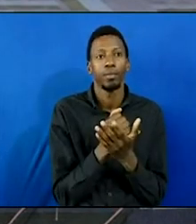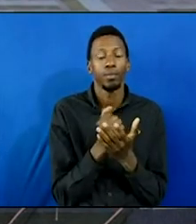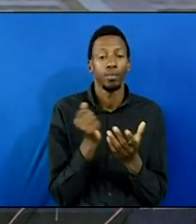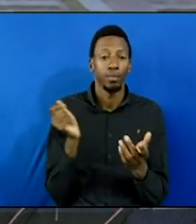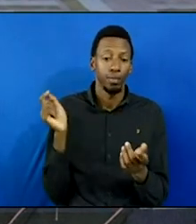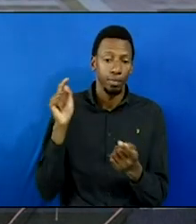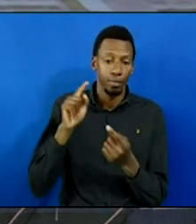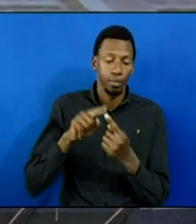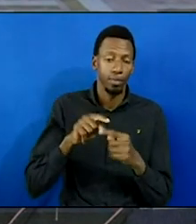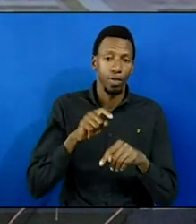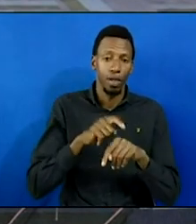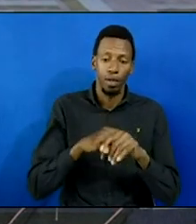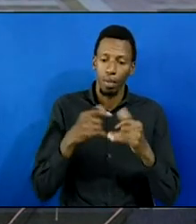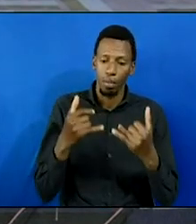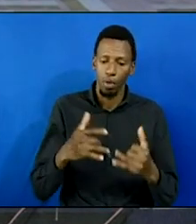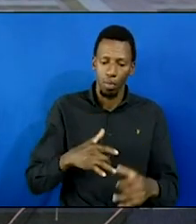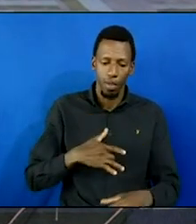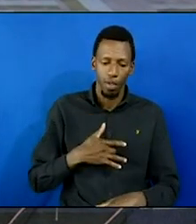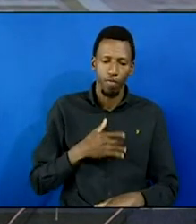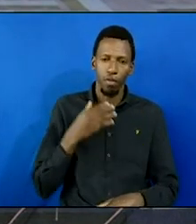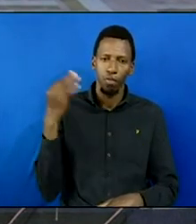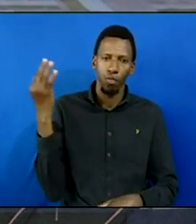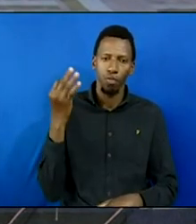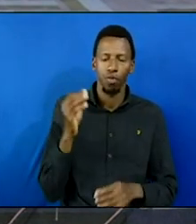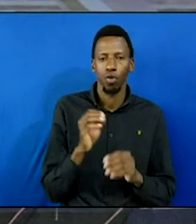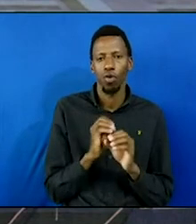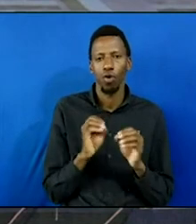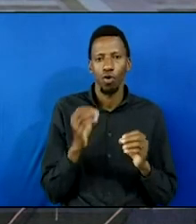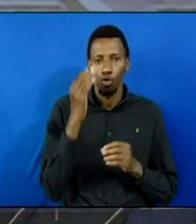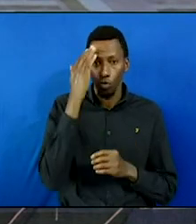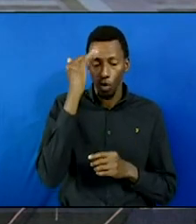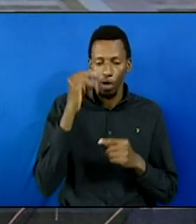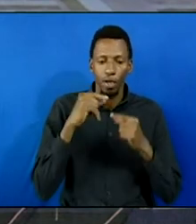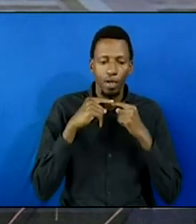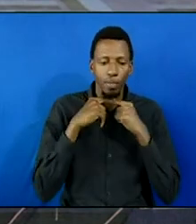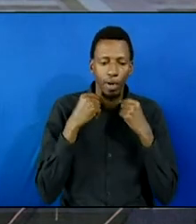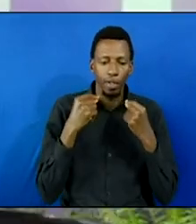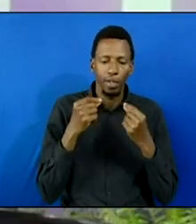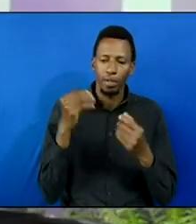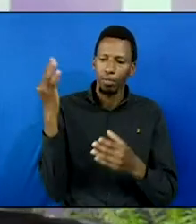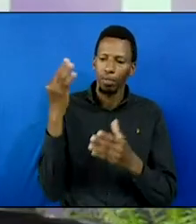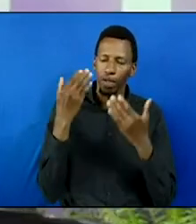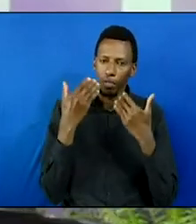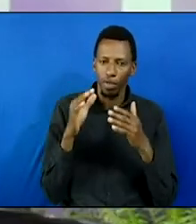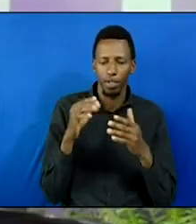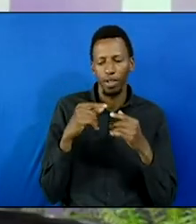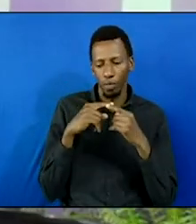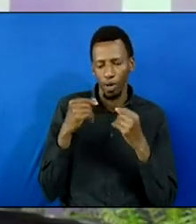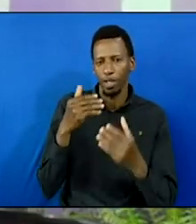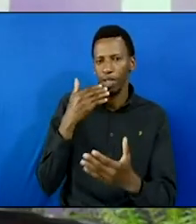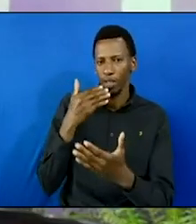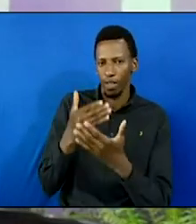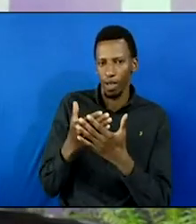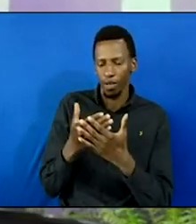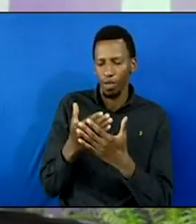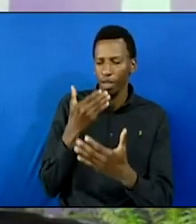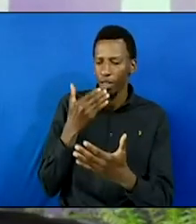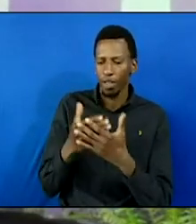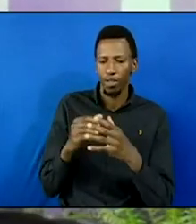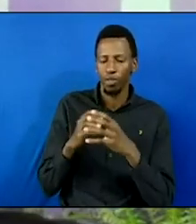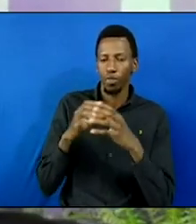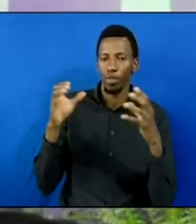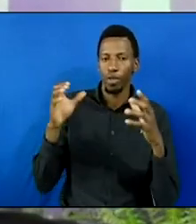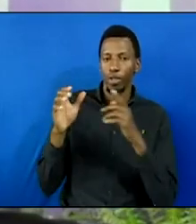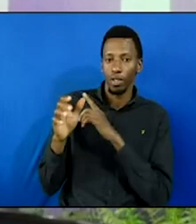Up to this time, I don't feel like preaching because Pastor has already done it. Pastor, thank you. Thank you very much. The Lord bless